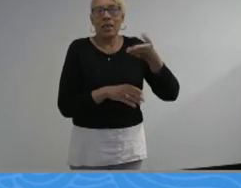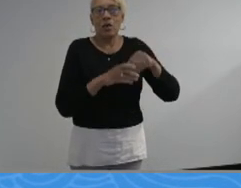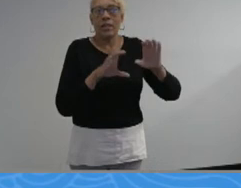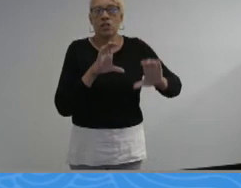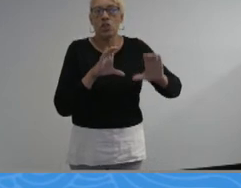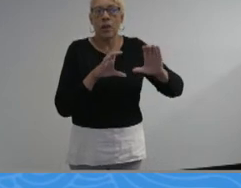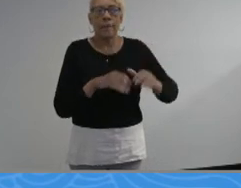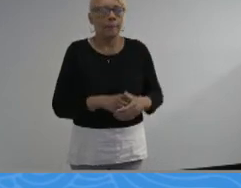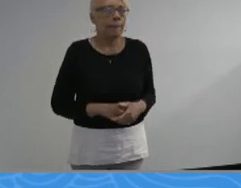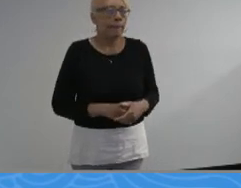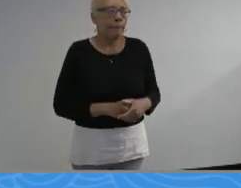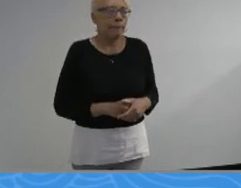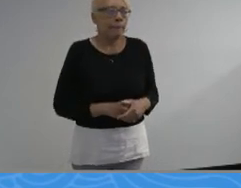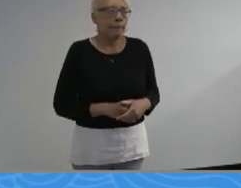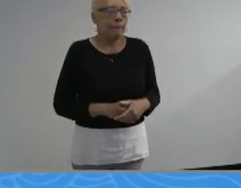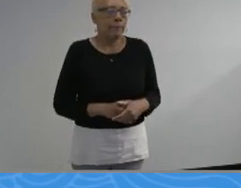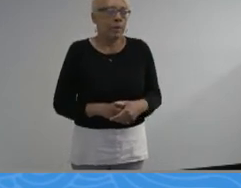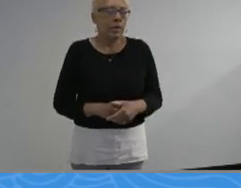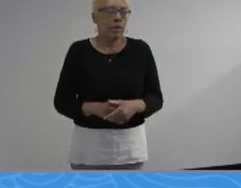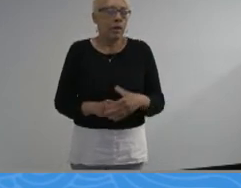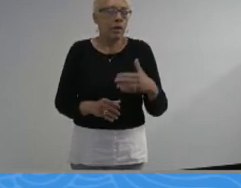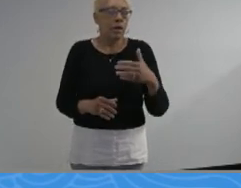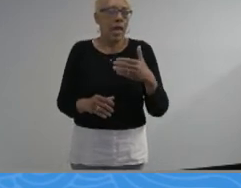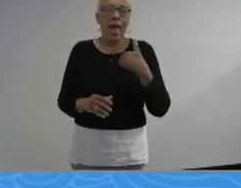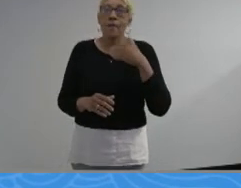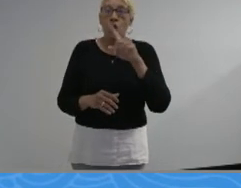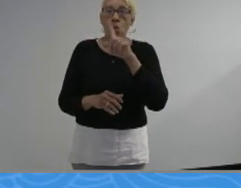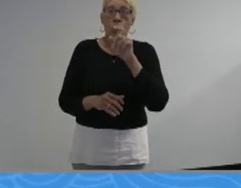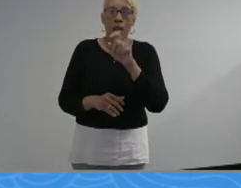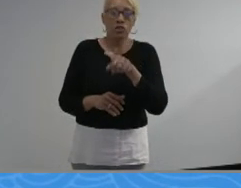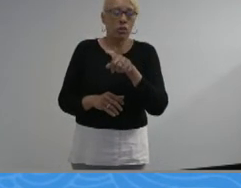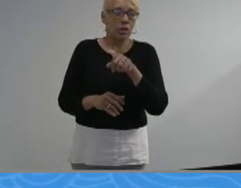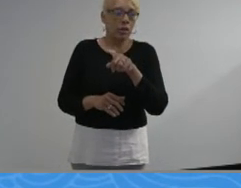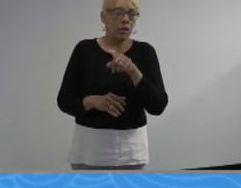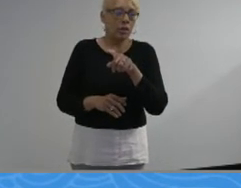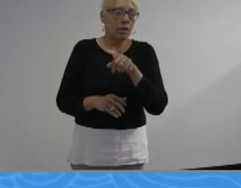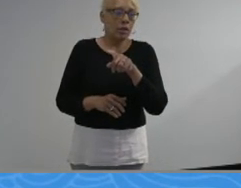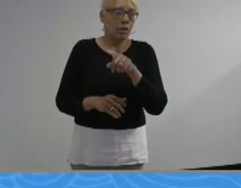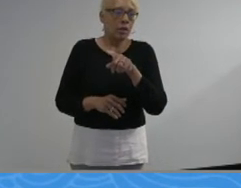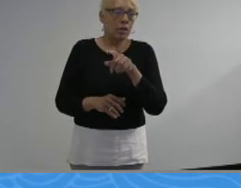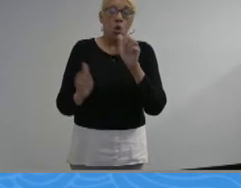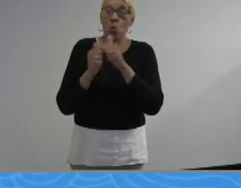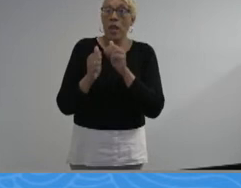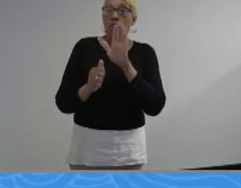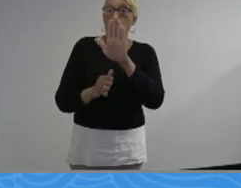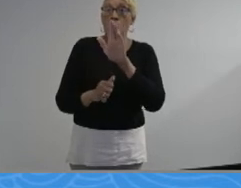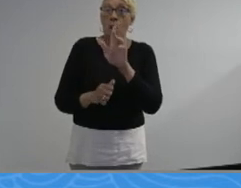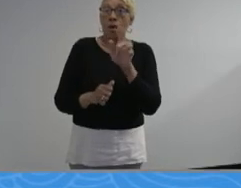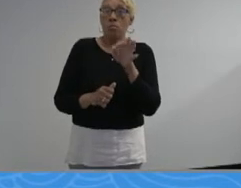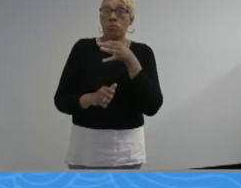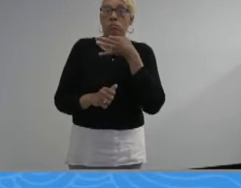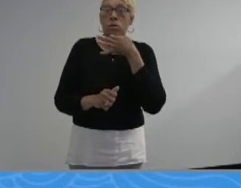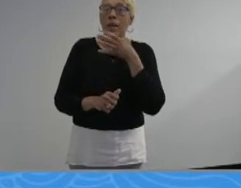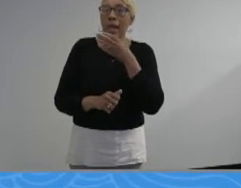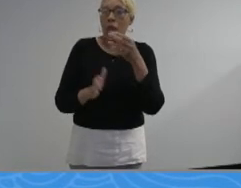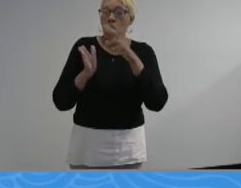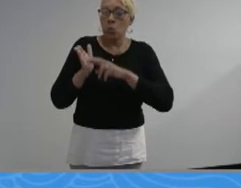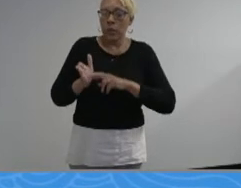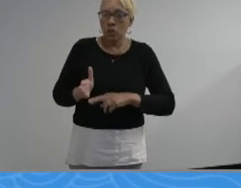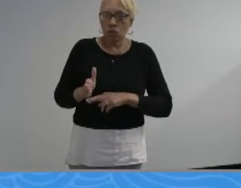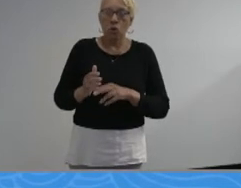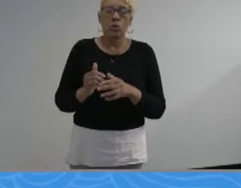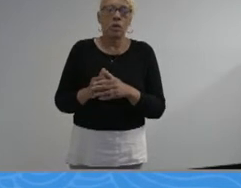Great. Here's a question, Dr. Howard. Given your expertise and research